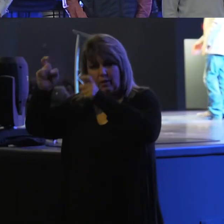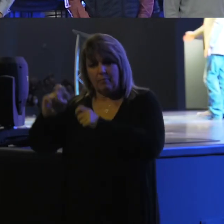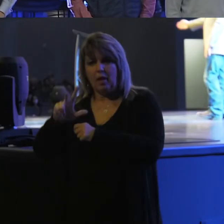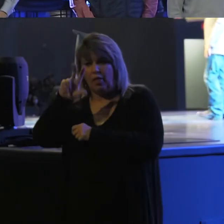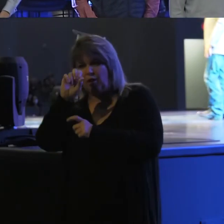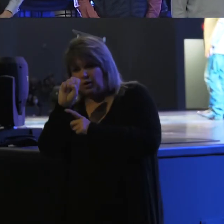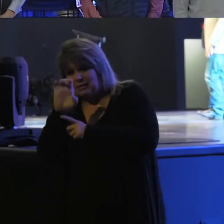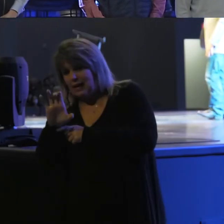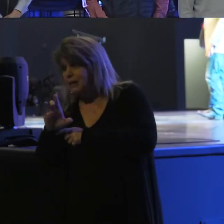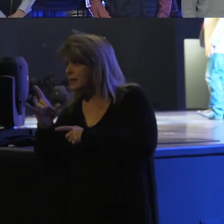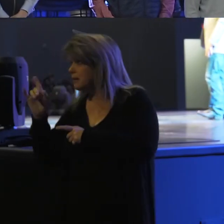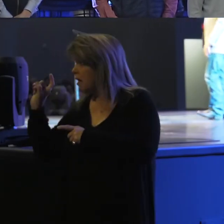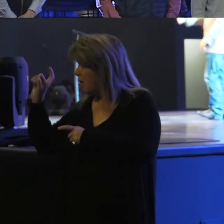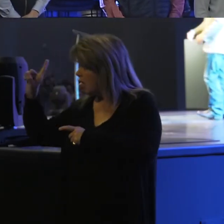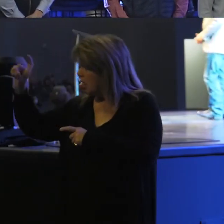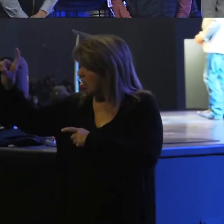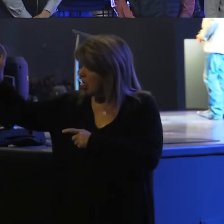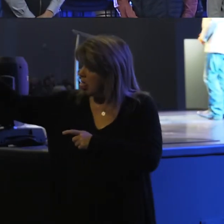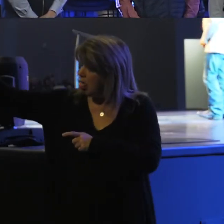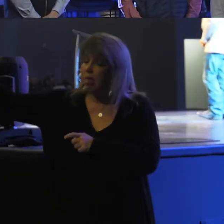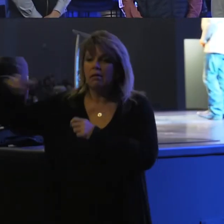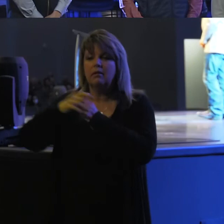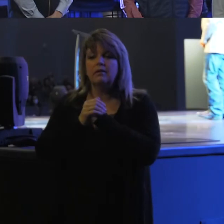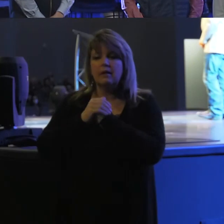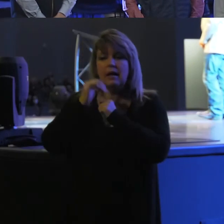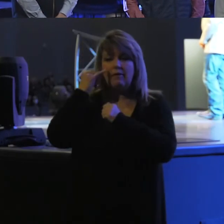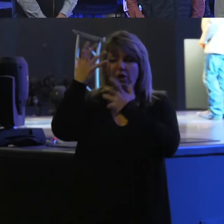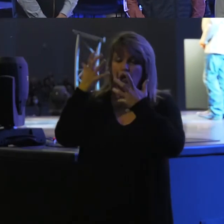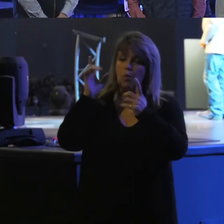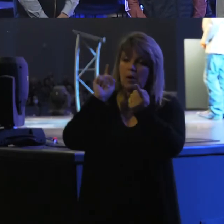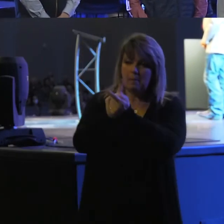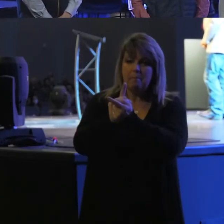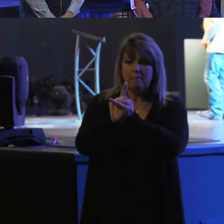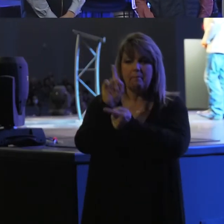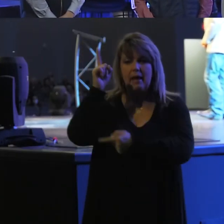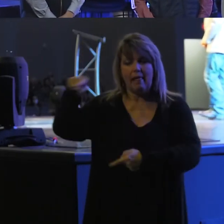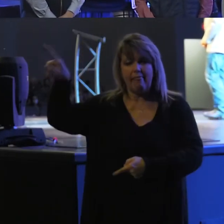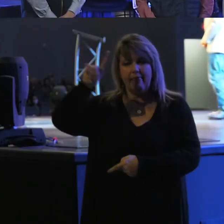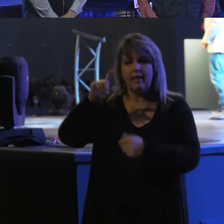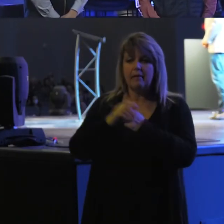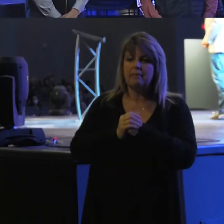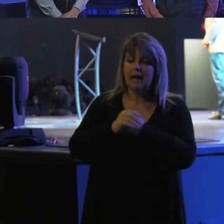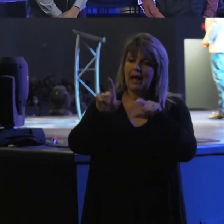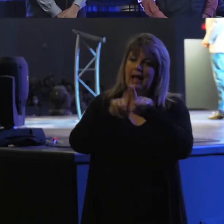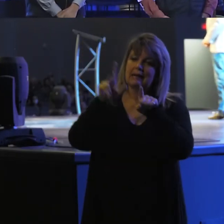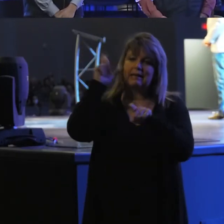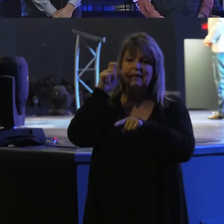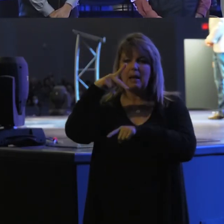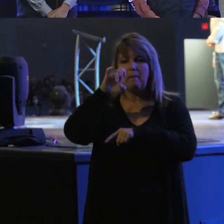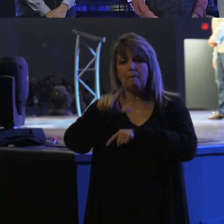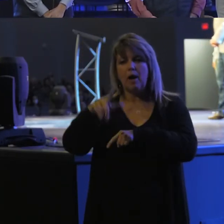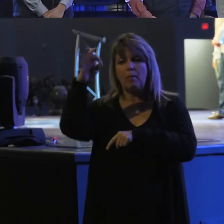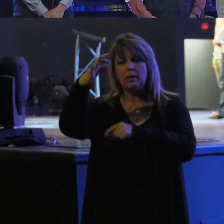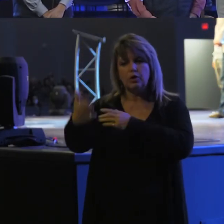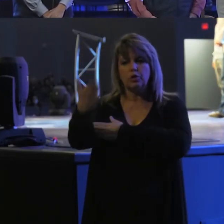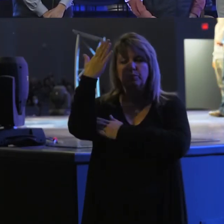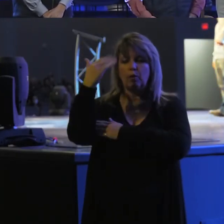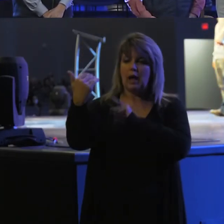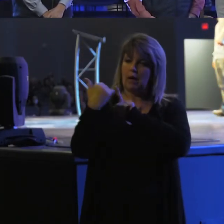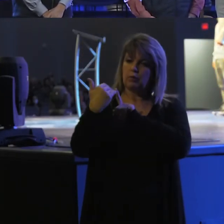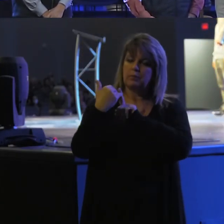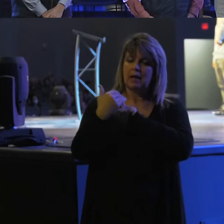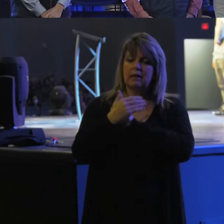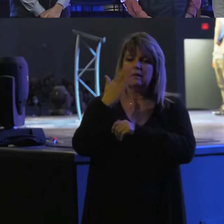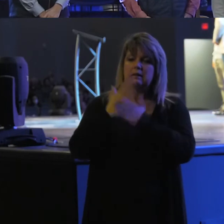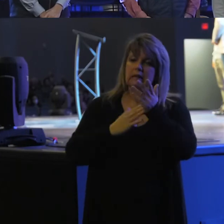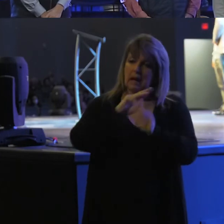30 seconds to go right up the center aisle to the hub. And if you'd like to meet with them. And as I listened to Paul preach this morning, I was reminded that there